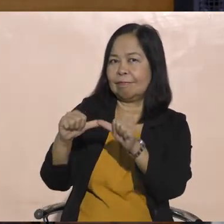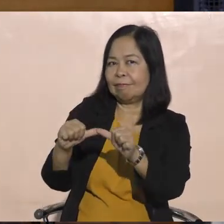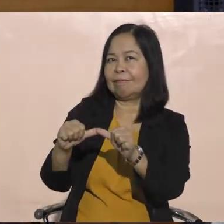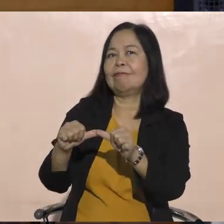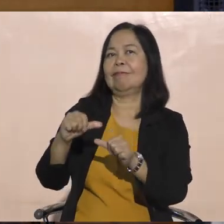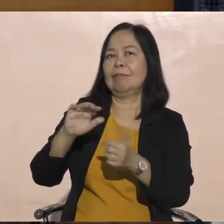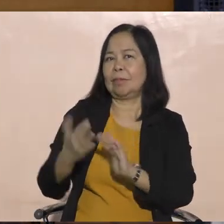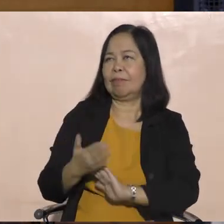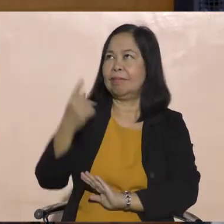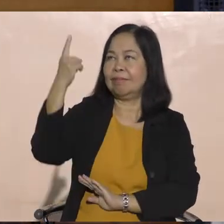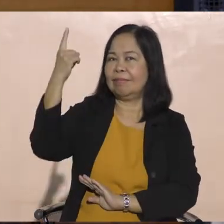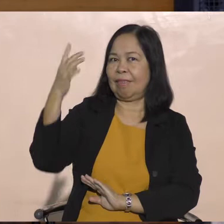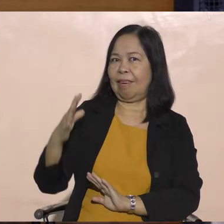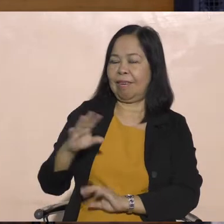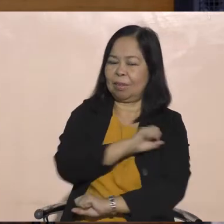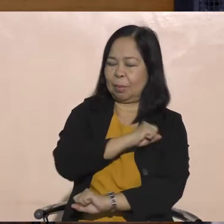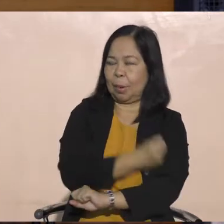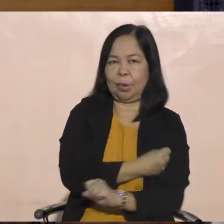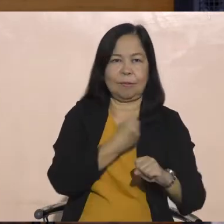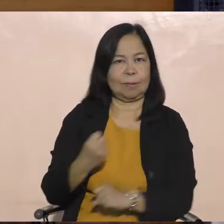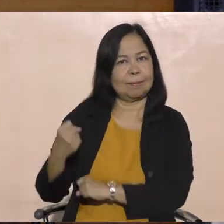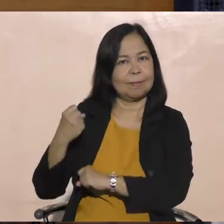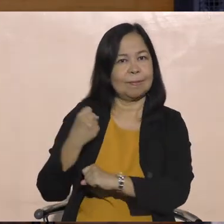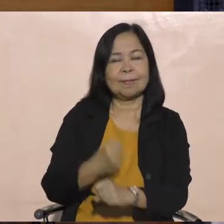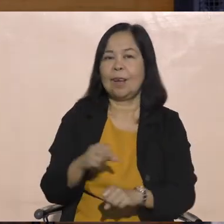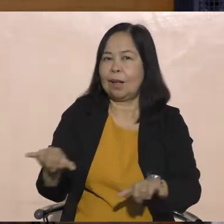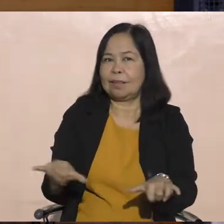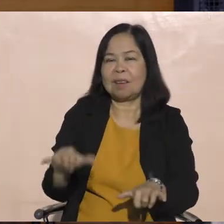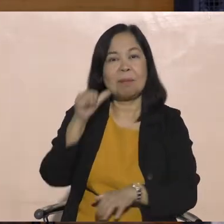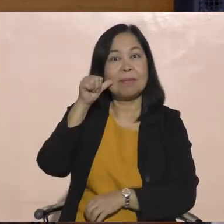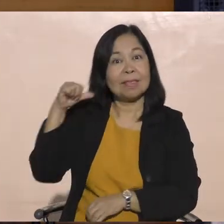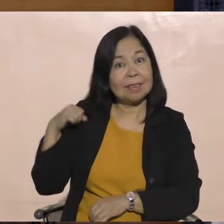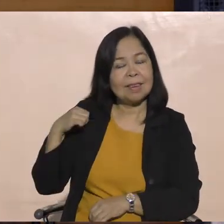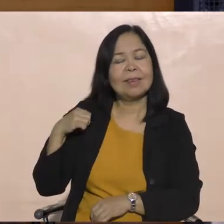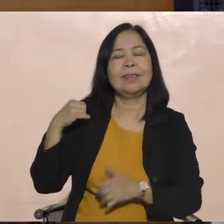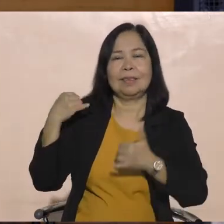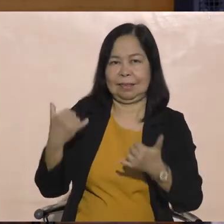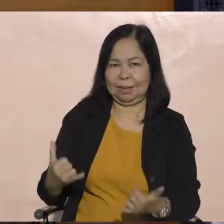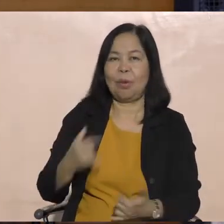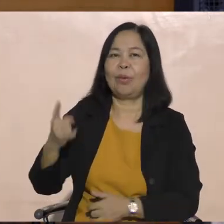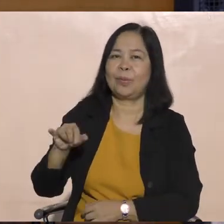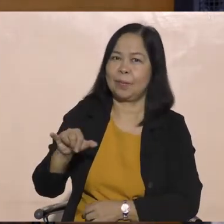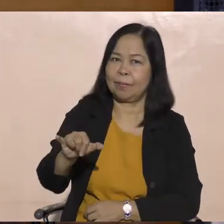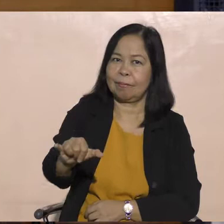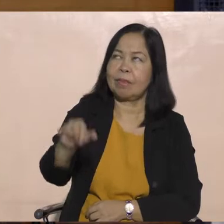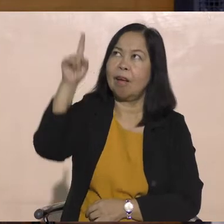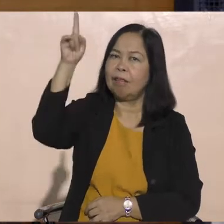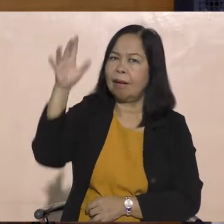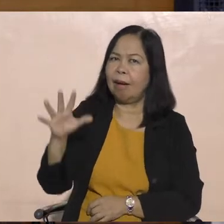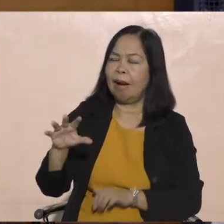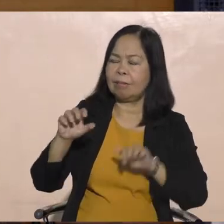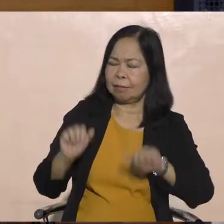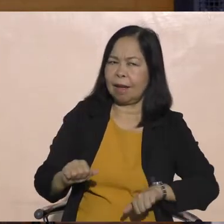remain to be God, for He is the same yesterday, today, and forever. You know what? God can